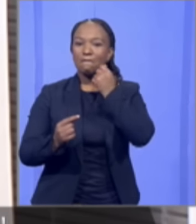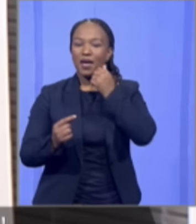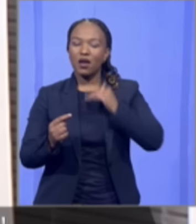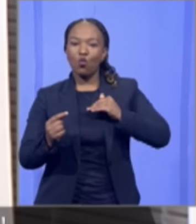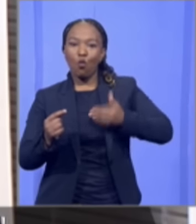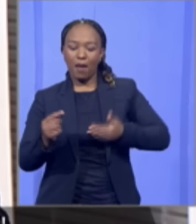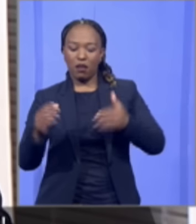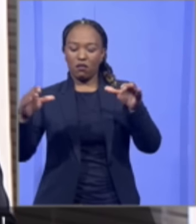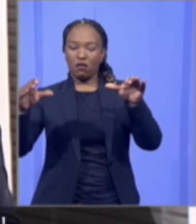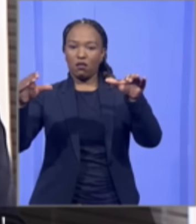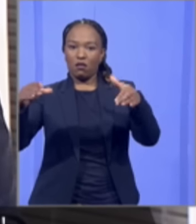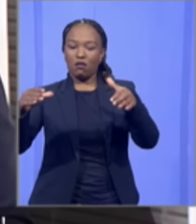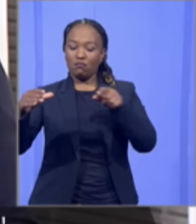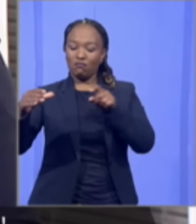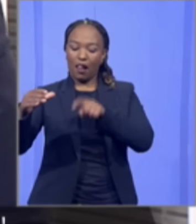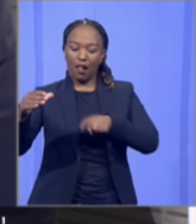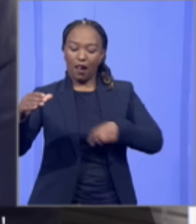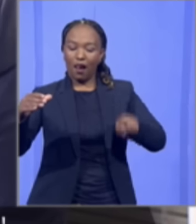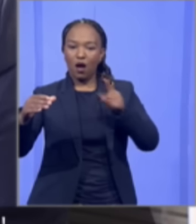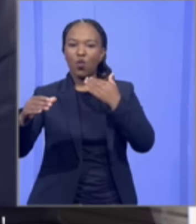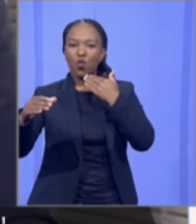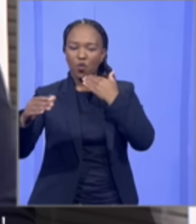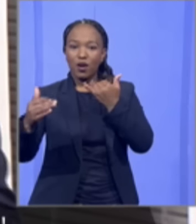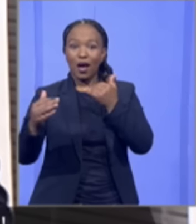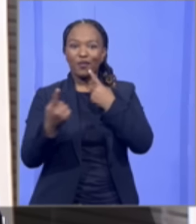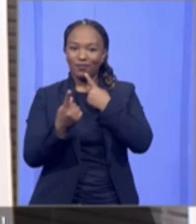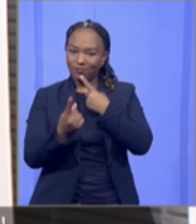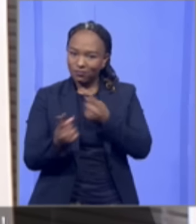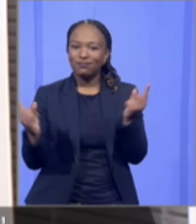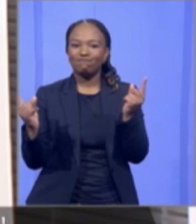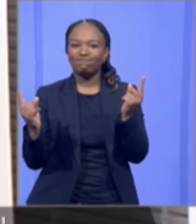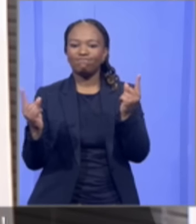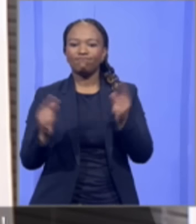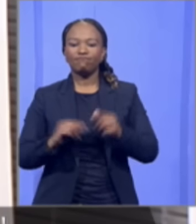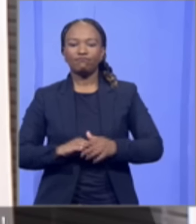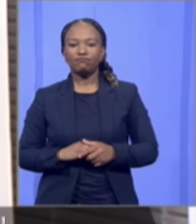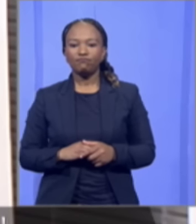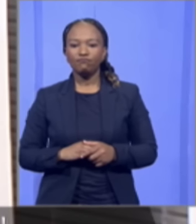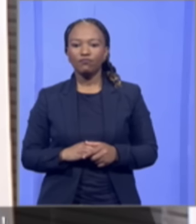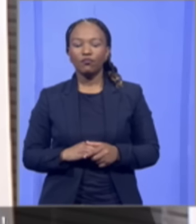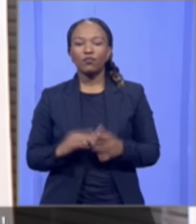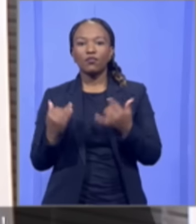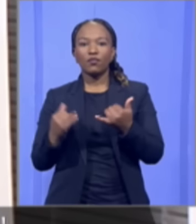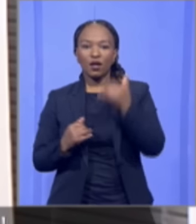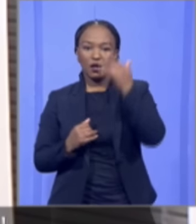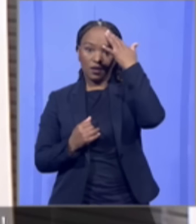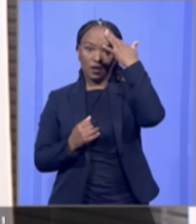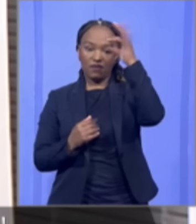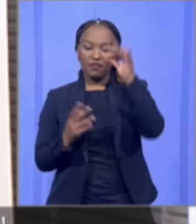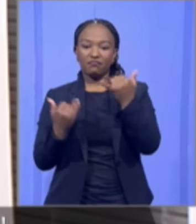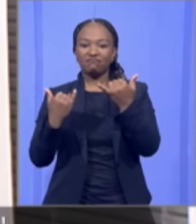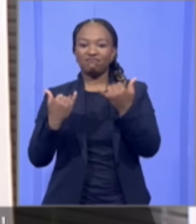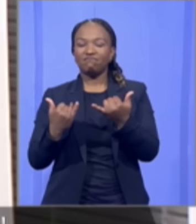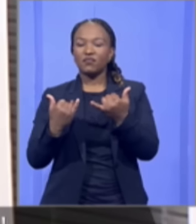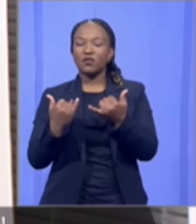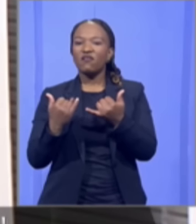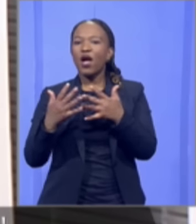The modernization of government and the need to embrace innovation and technology